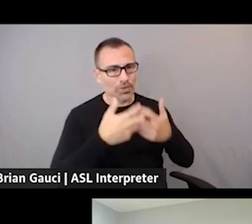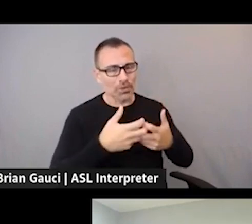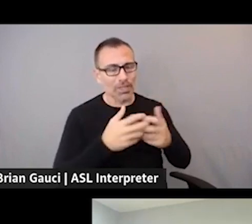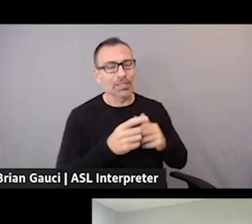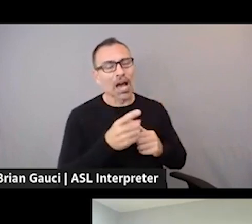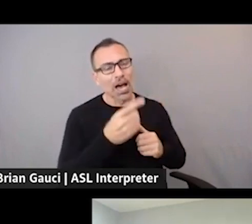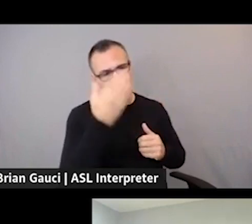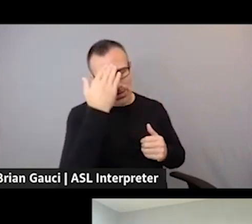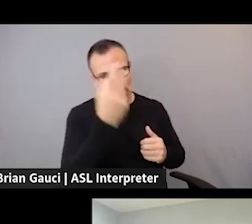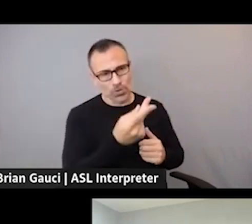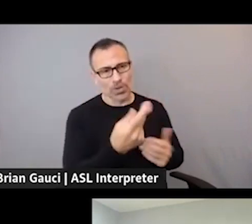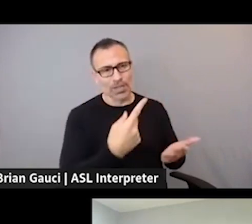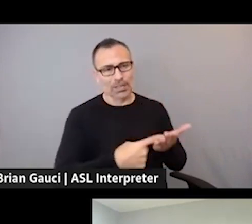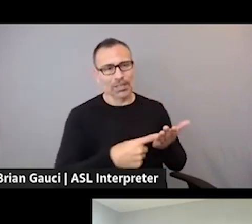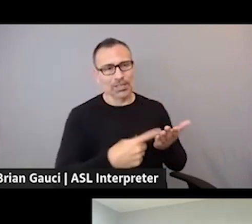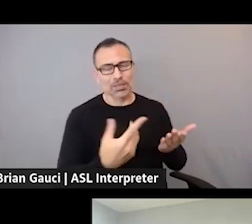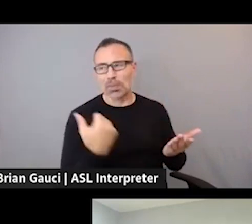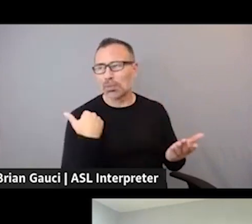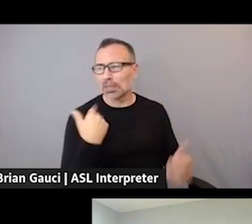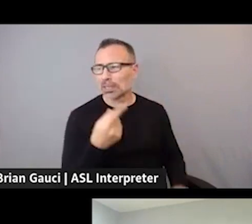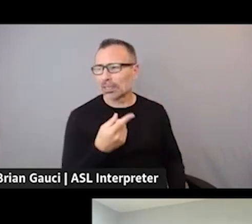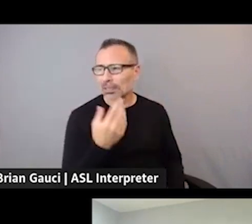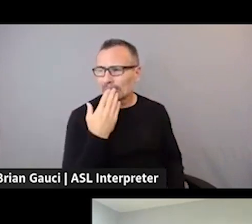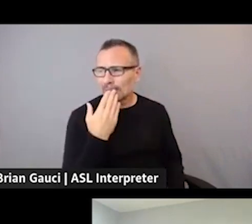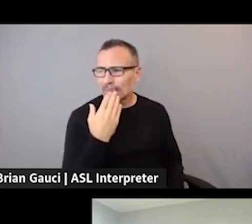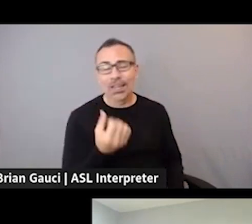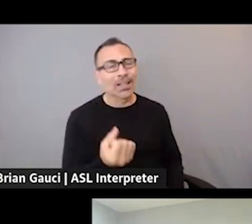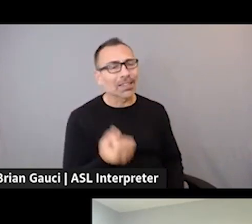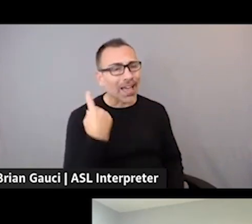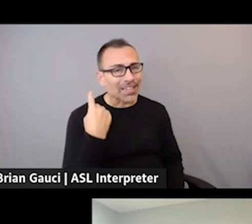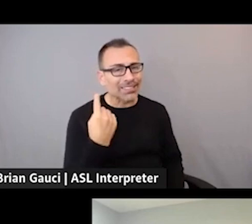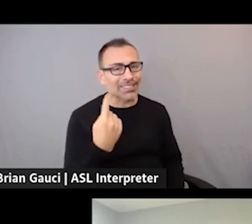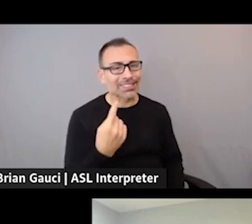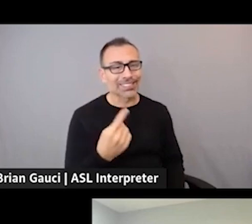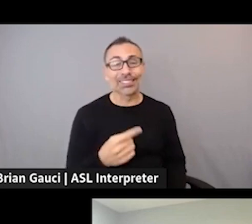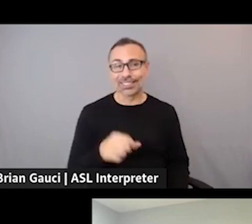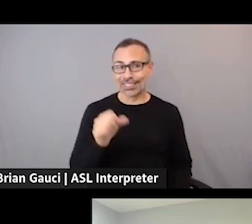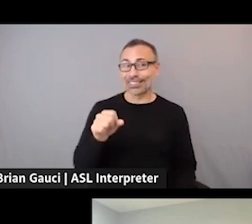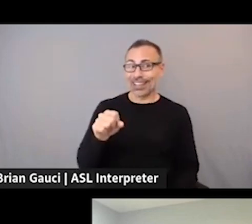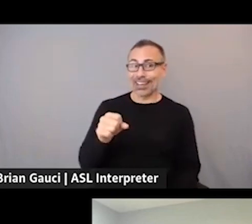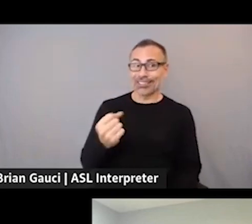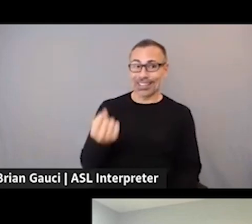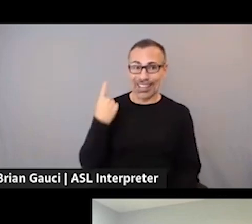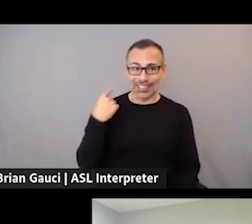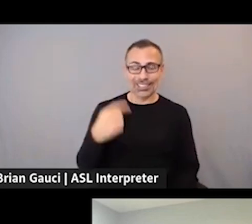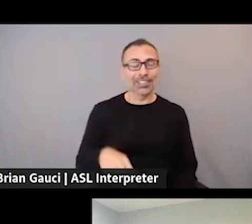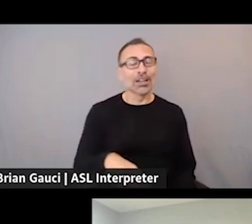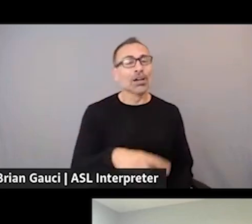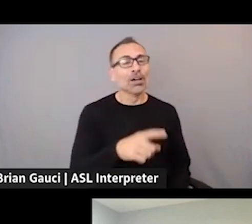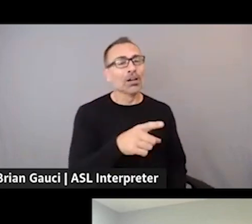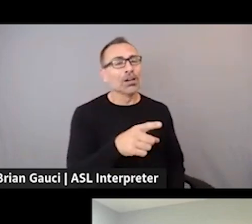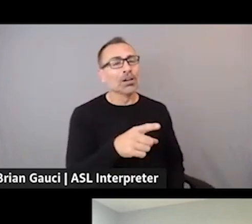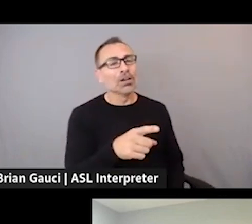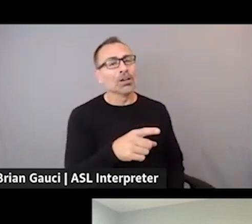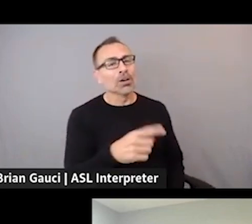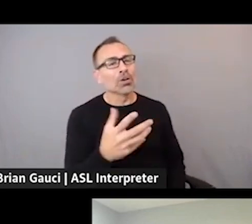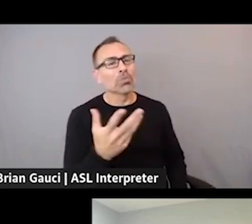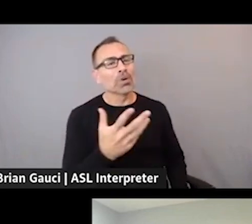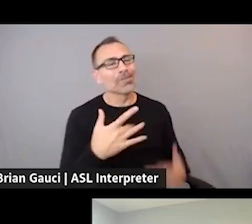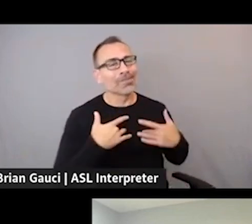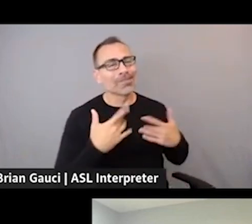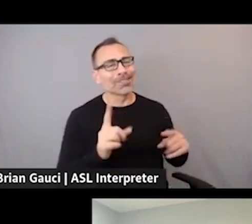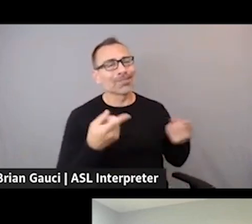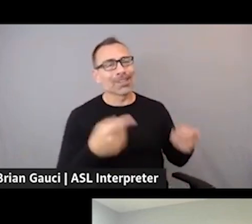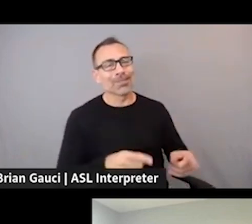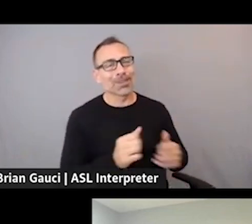on, maybe even it might have even been last year technically. Last year, yeah. Yeah. But what's been up for